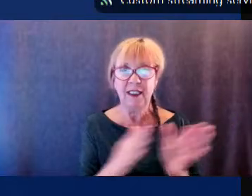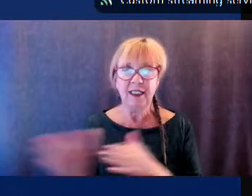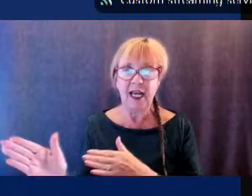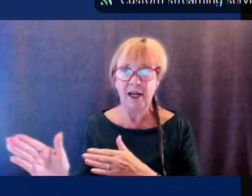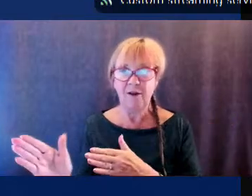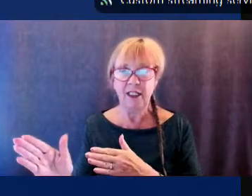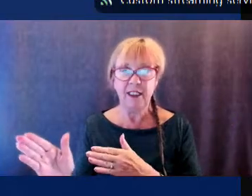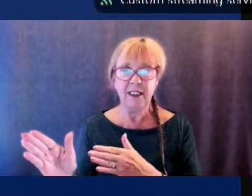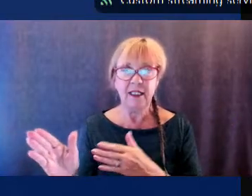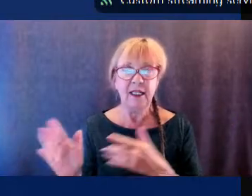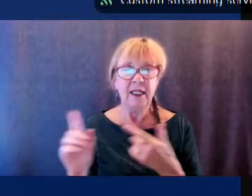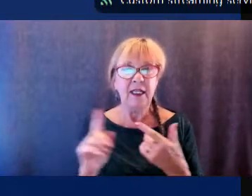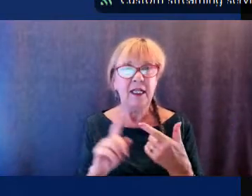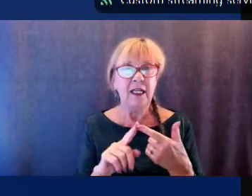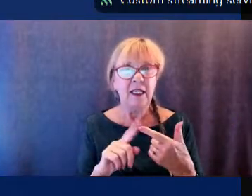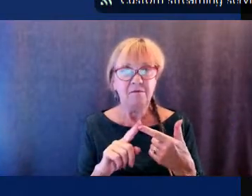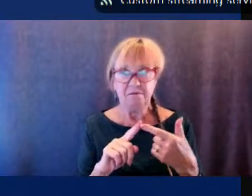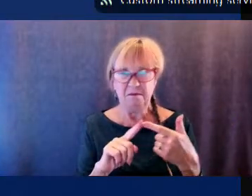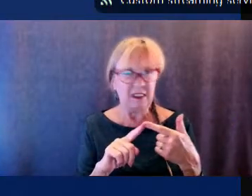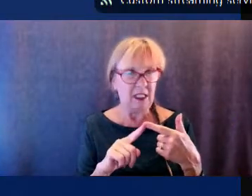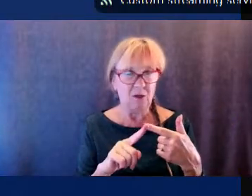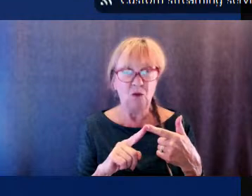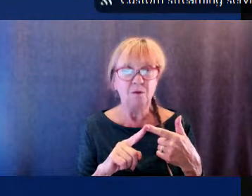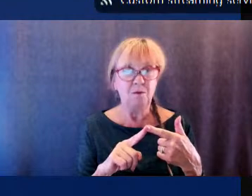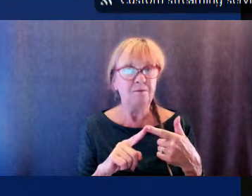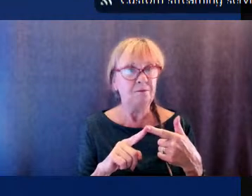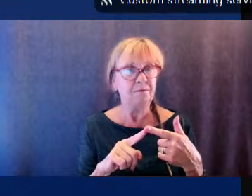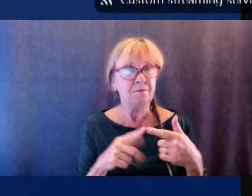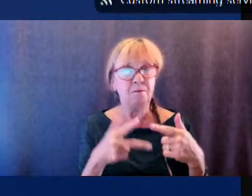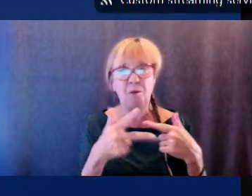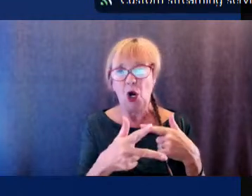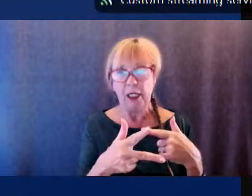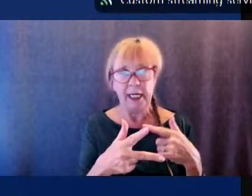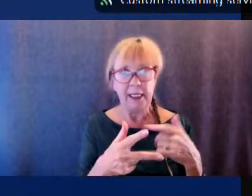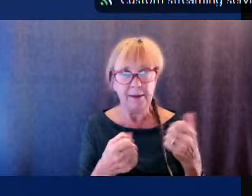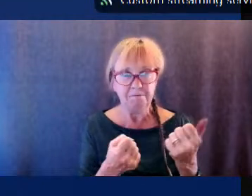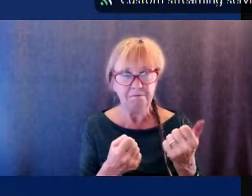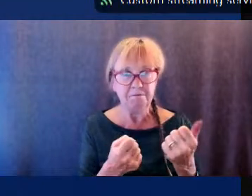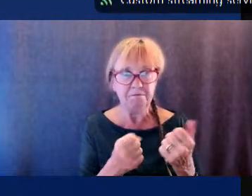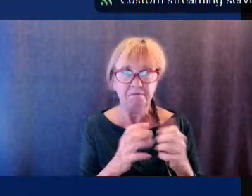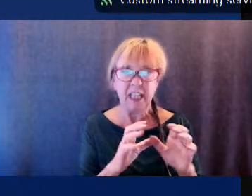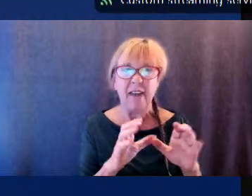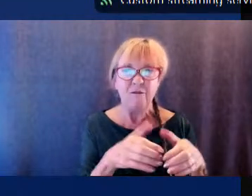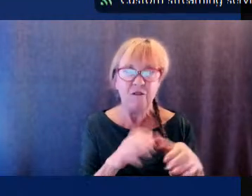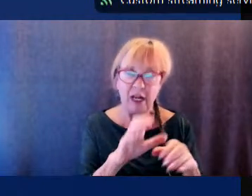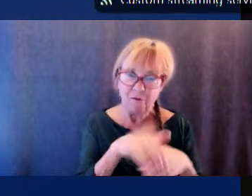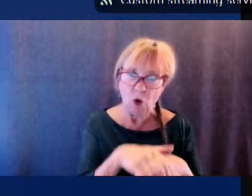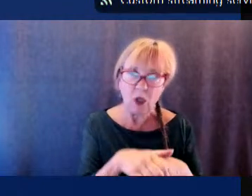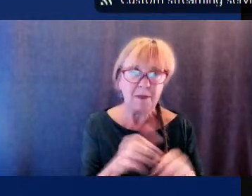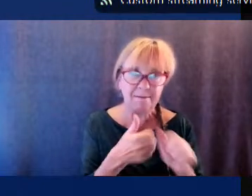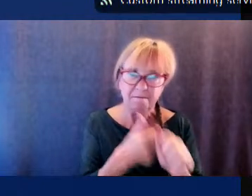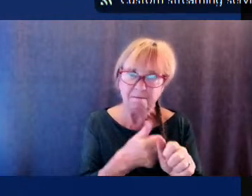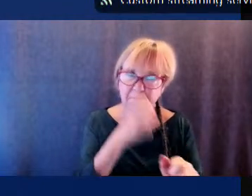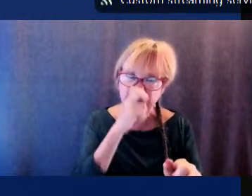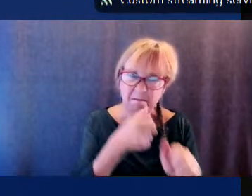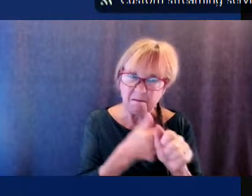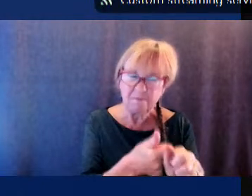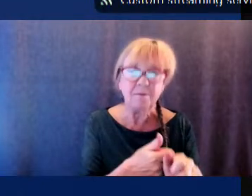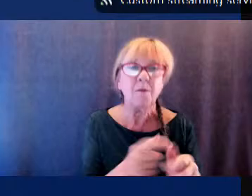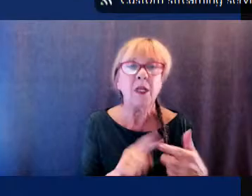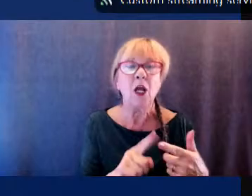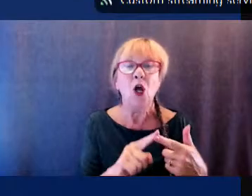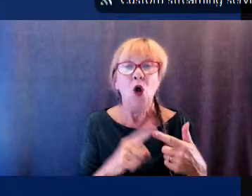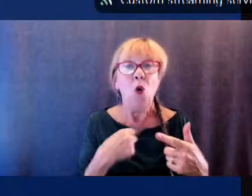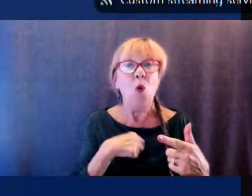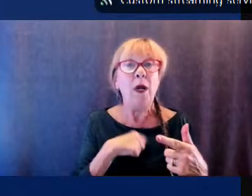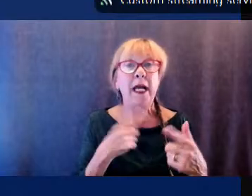the key things we're using right now, or we're utilizing. Our parking enforcement team has done a great job. One of the major